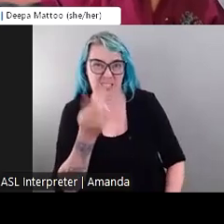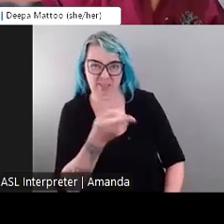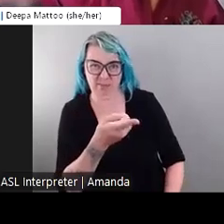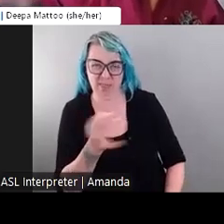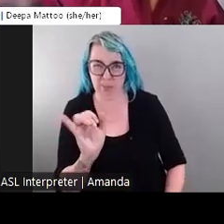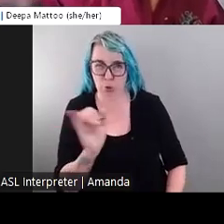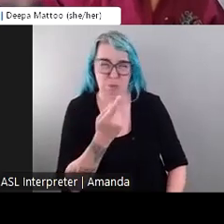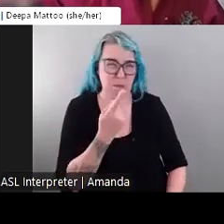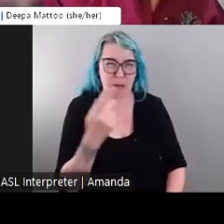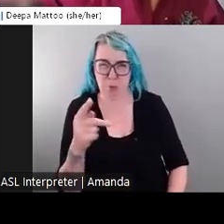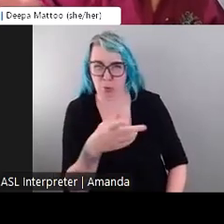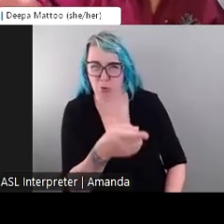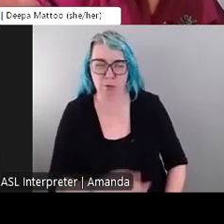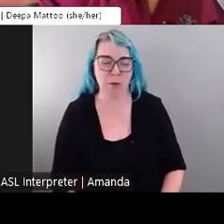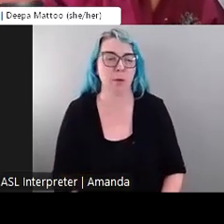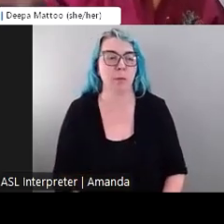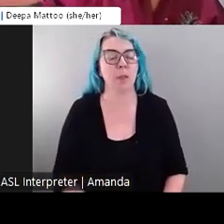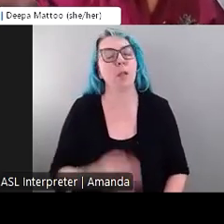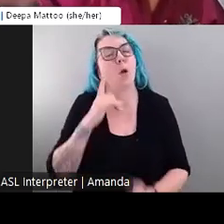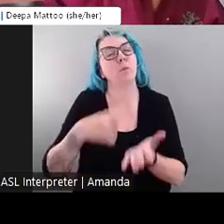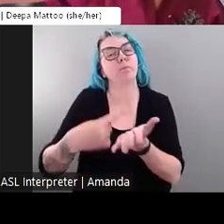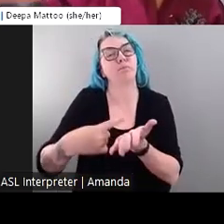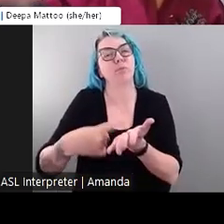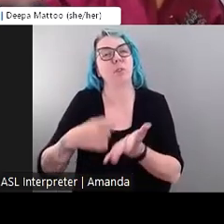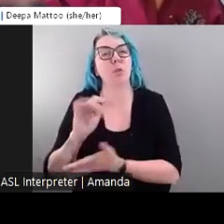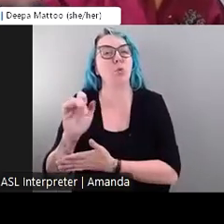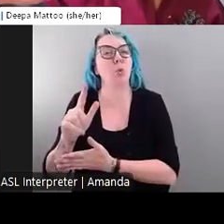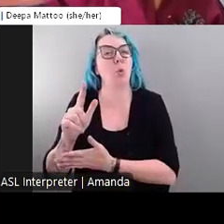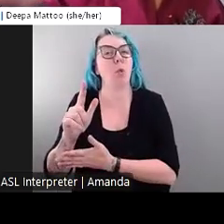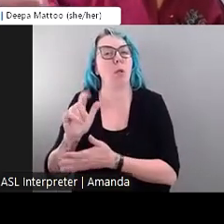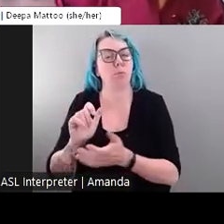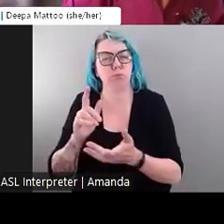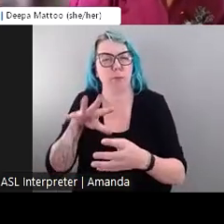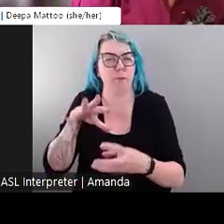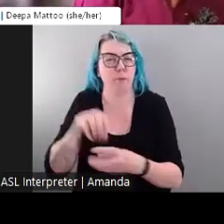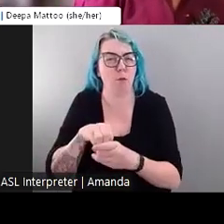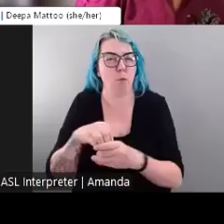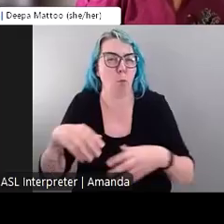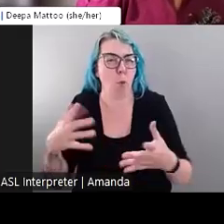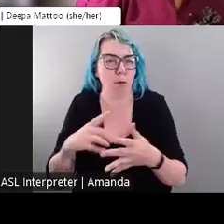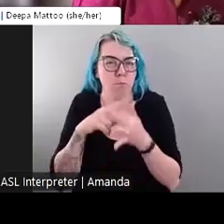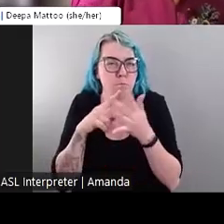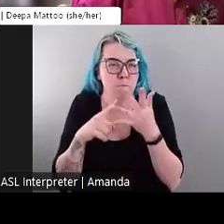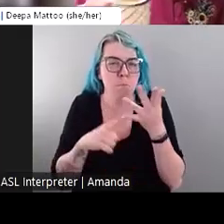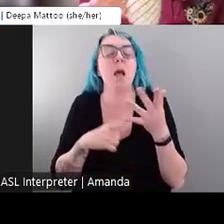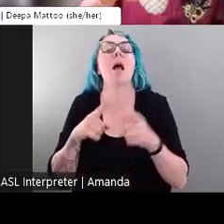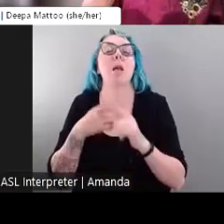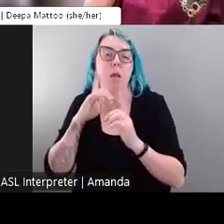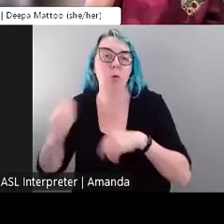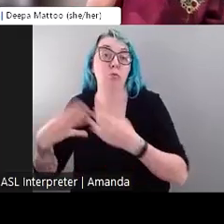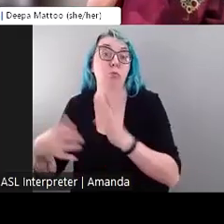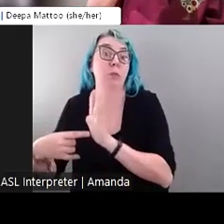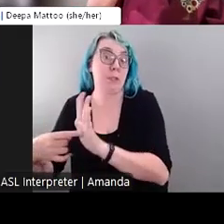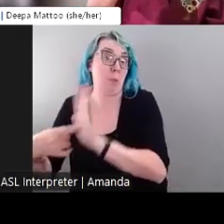couple components of the tool before we get into the demo itself. So I'm going to start by clicking on Explore